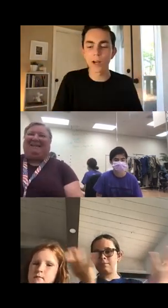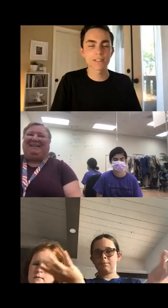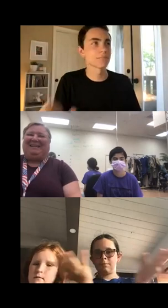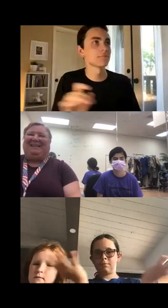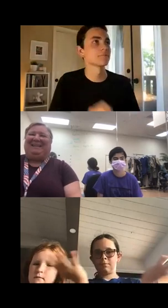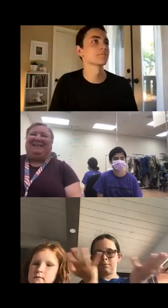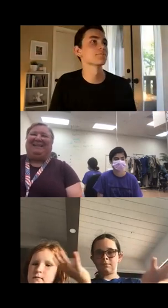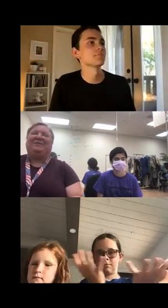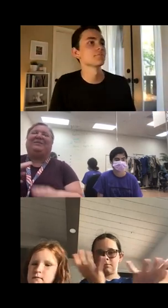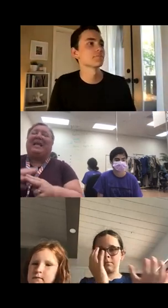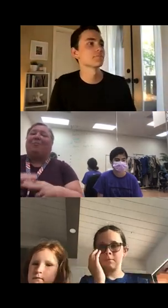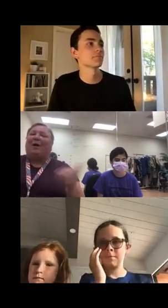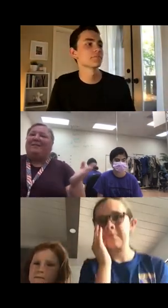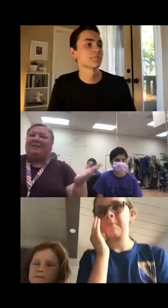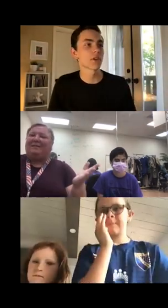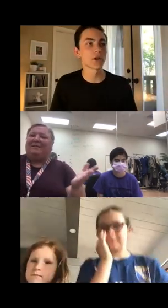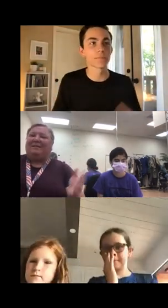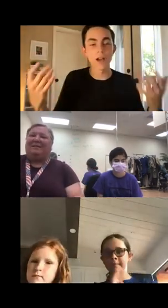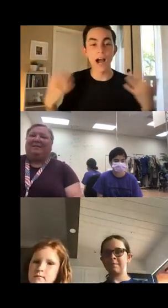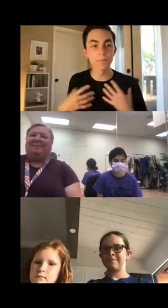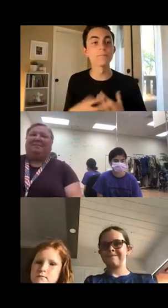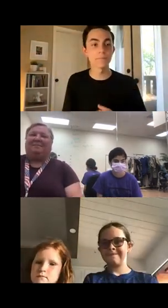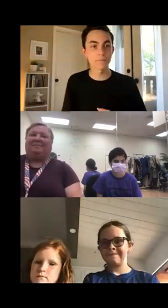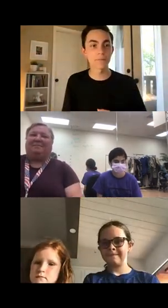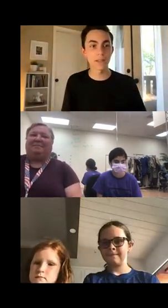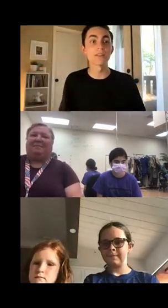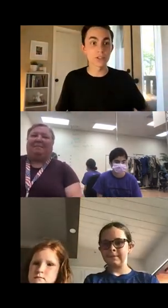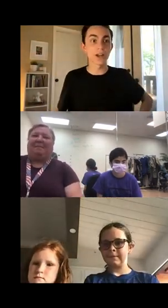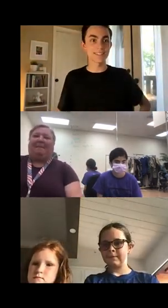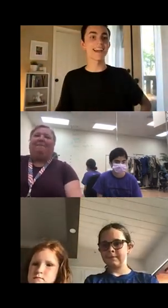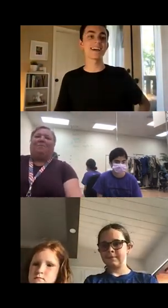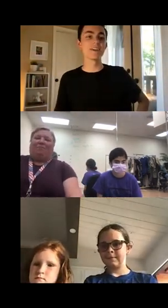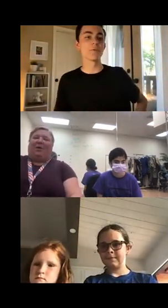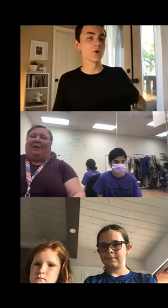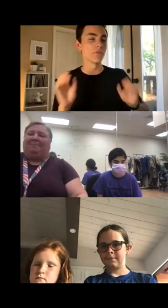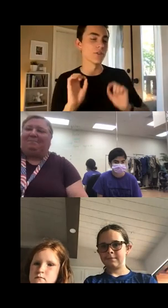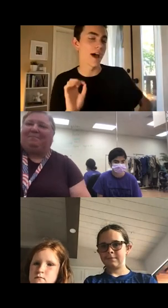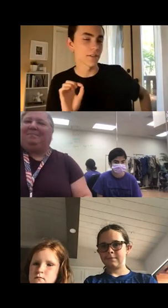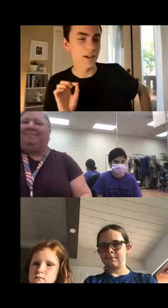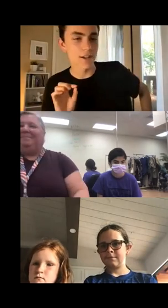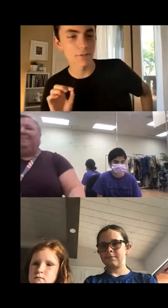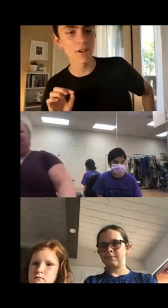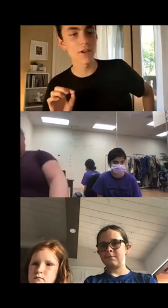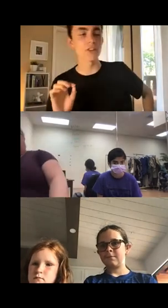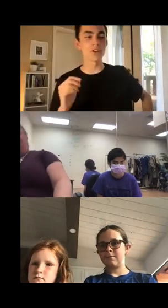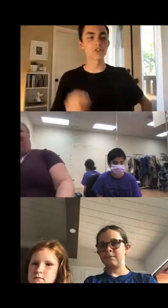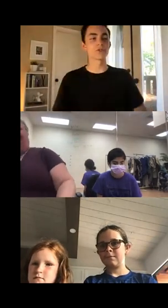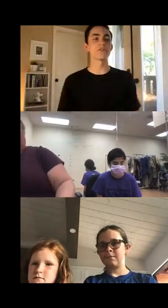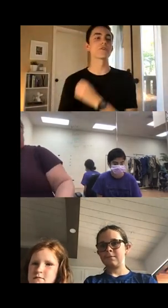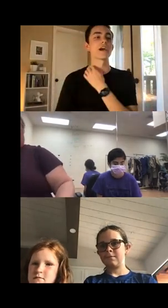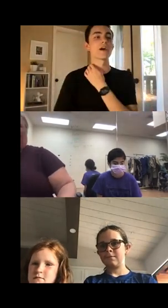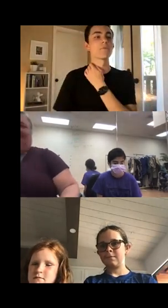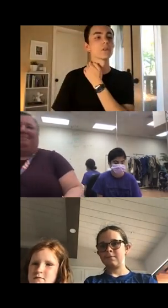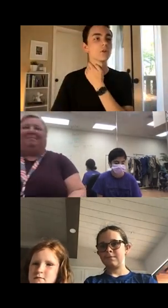Name what? So it's name what? Okay. That's correct. Yeah. We'll go over that